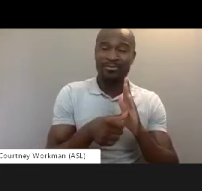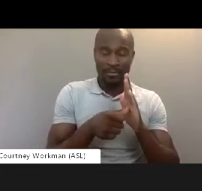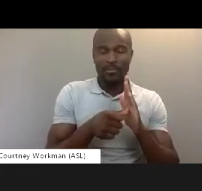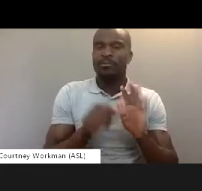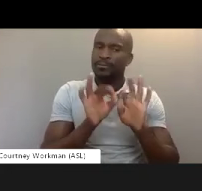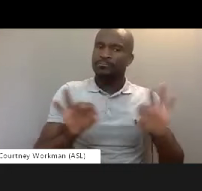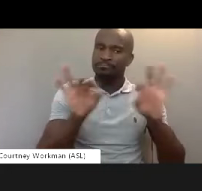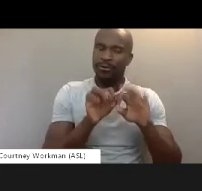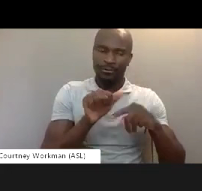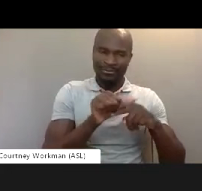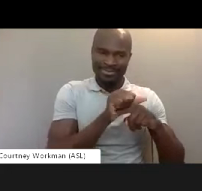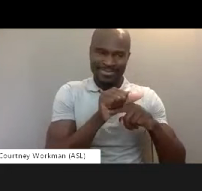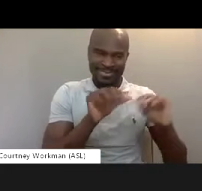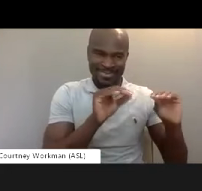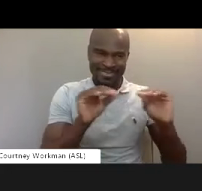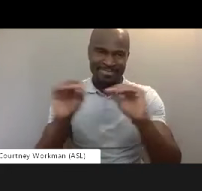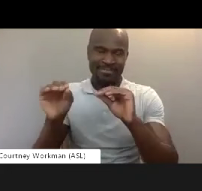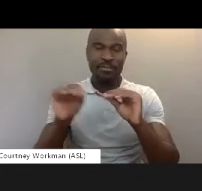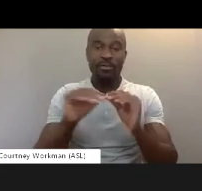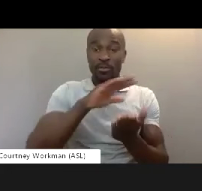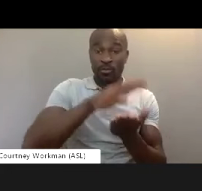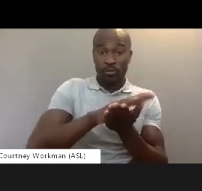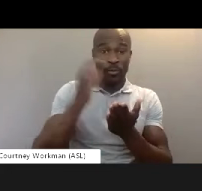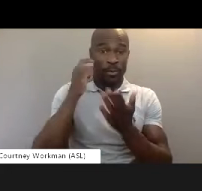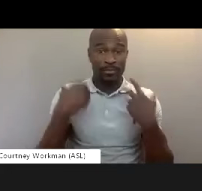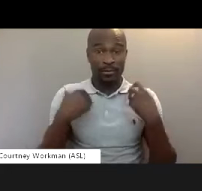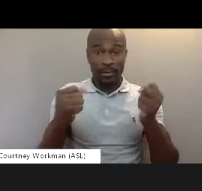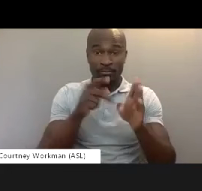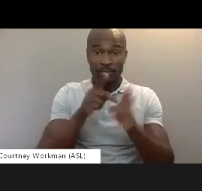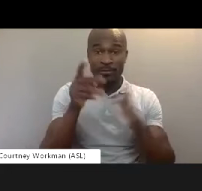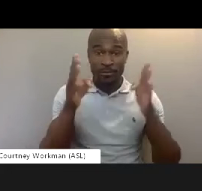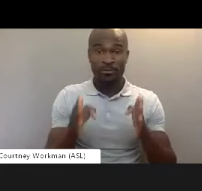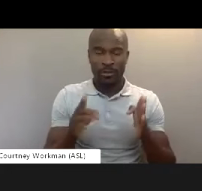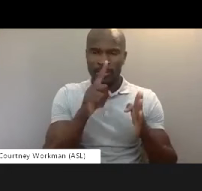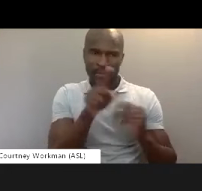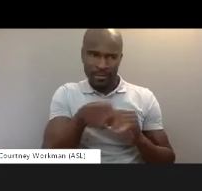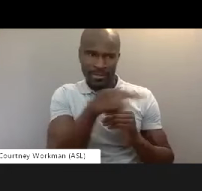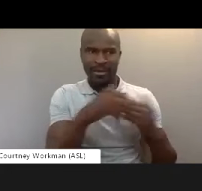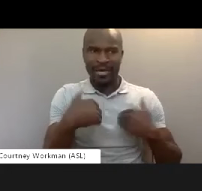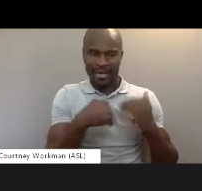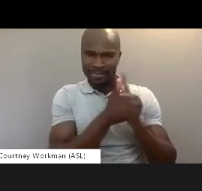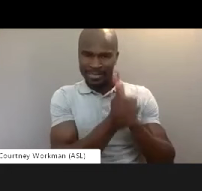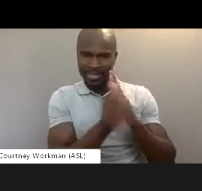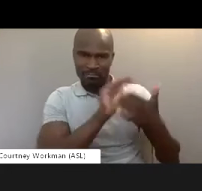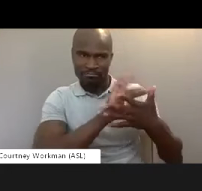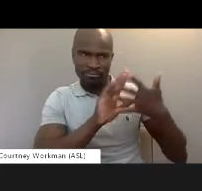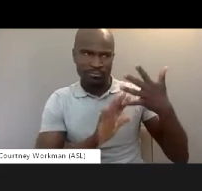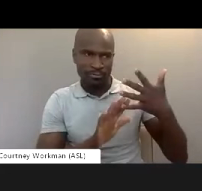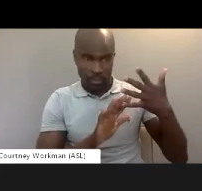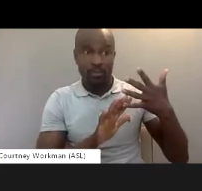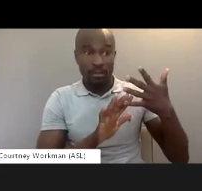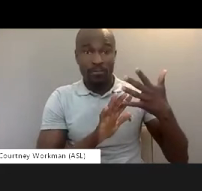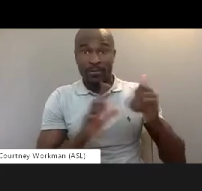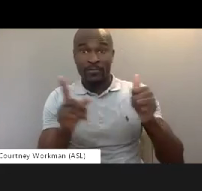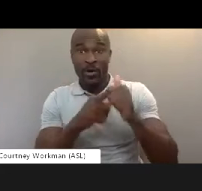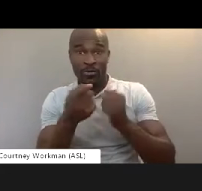and empowering our school mental health professionals to have the skill sets to deliver some of those initial supports. But